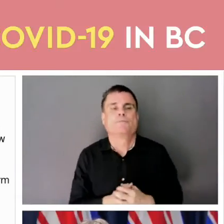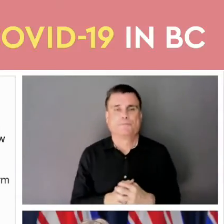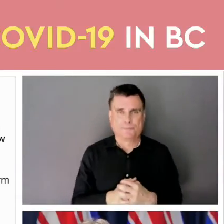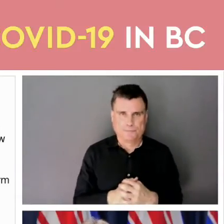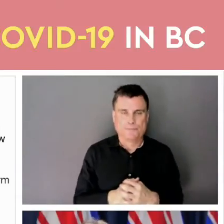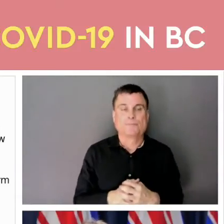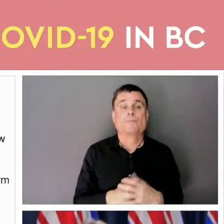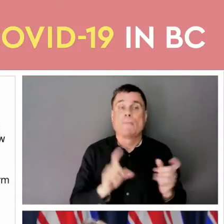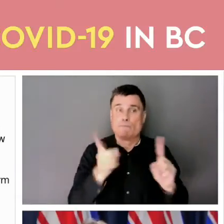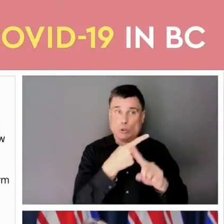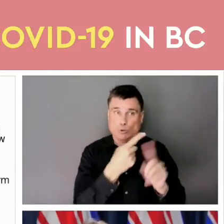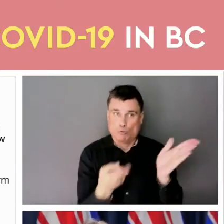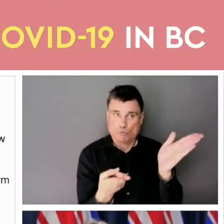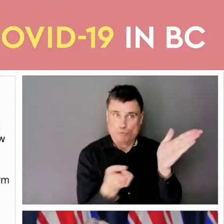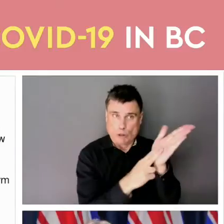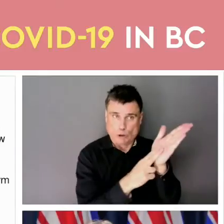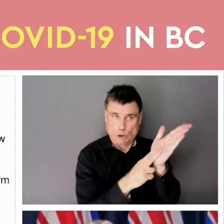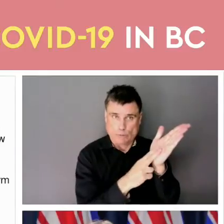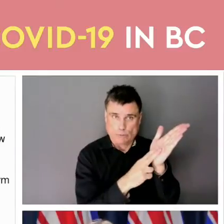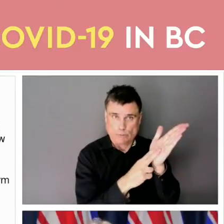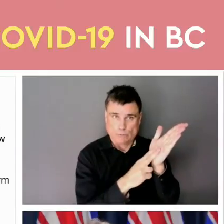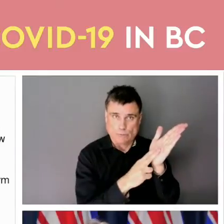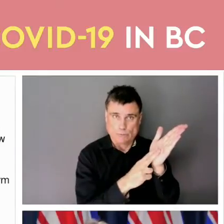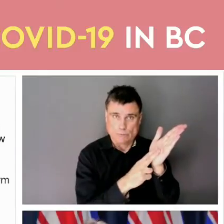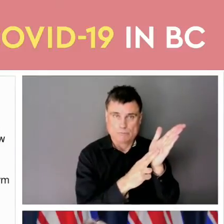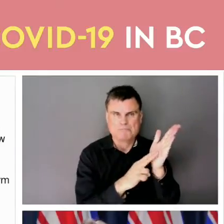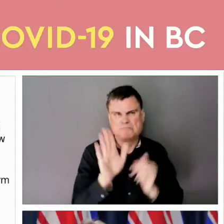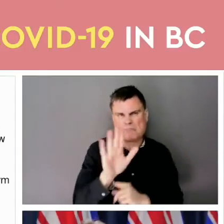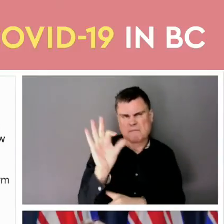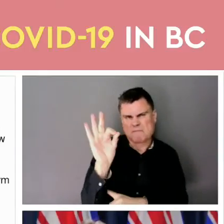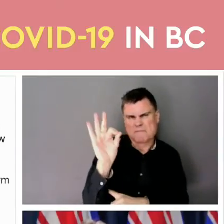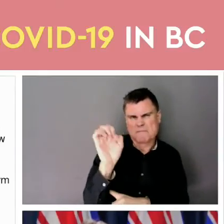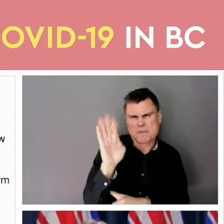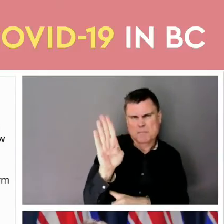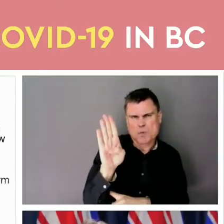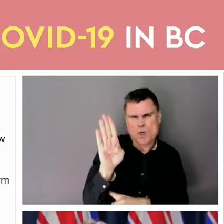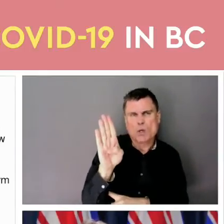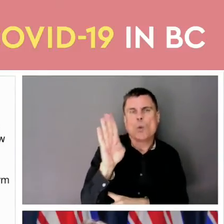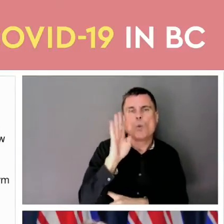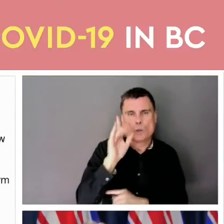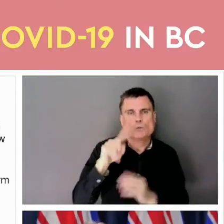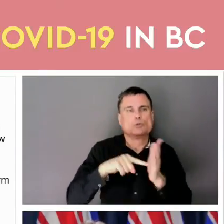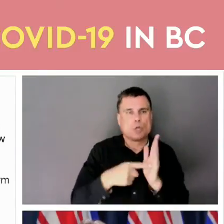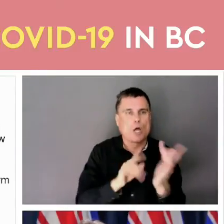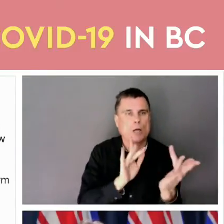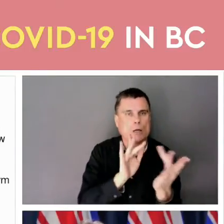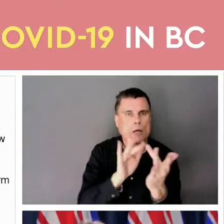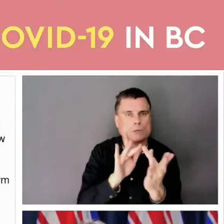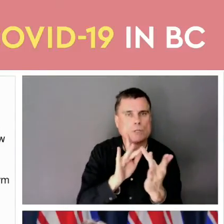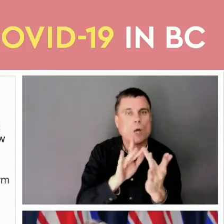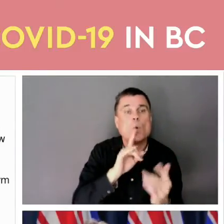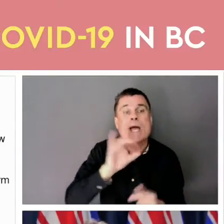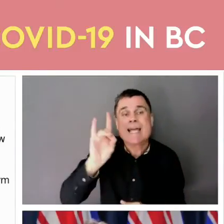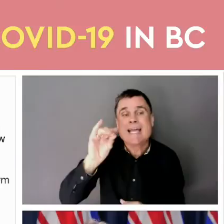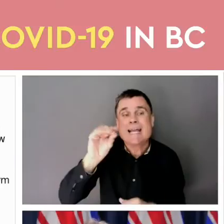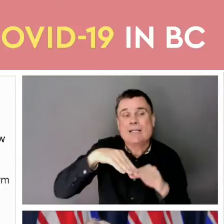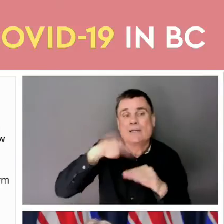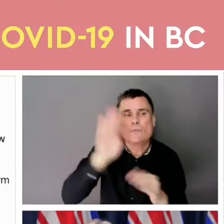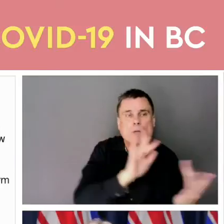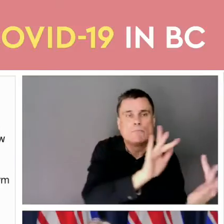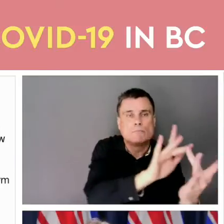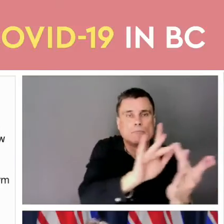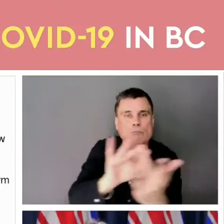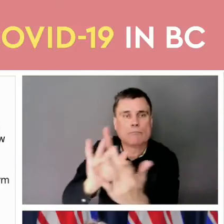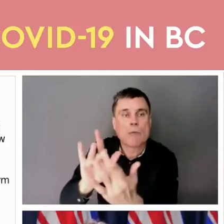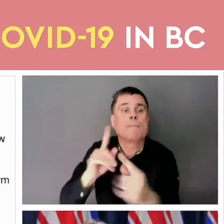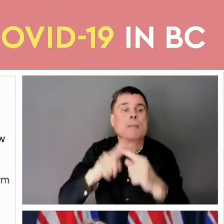to late February, we will be working to reach out to our elderly seniors over 80 and our Indigenous seniors 65 plus